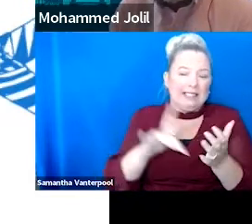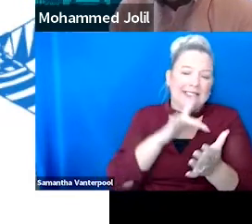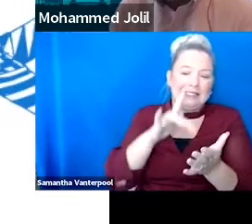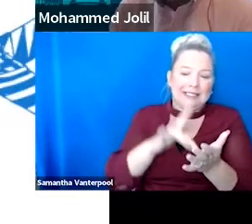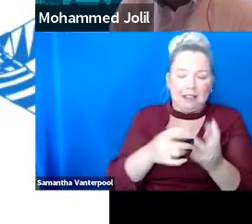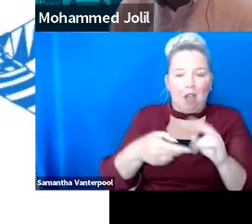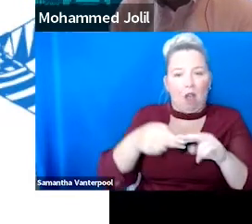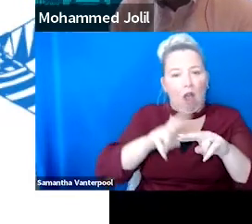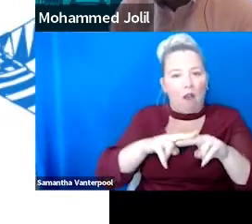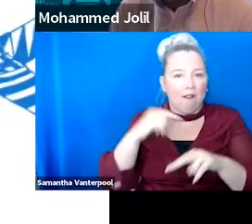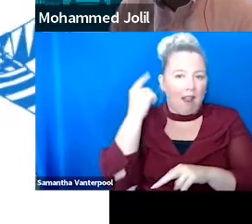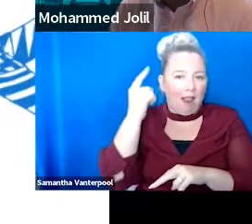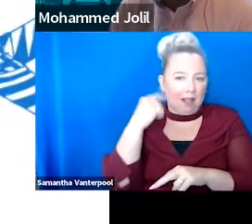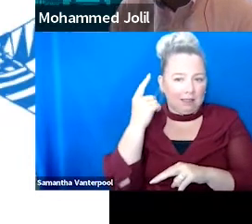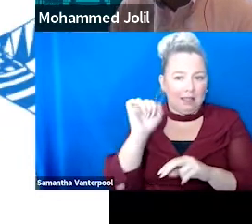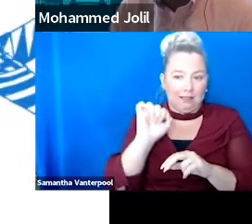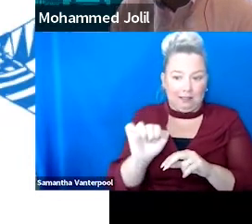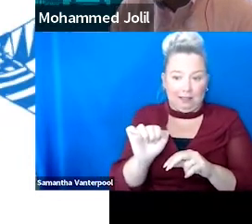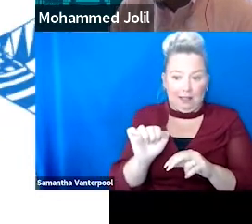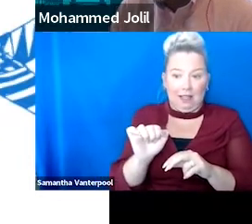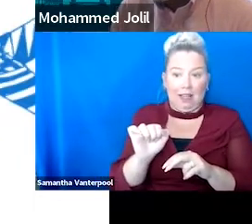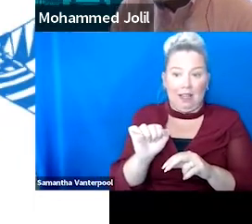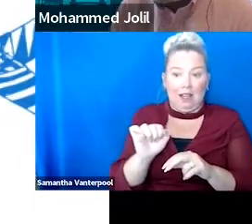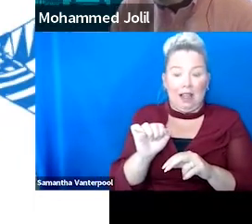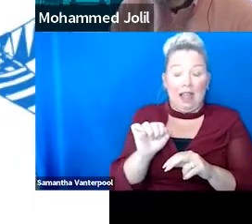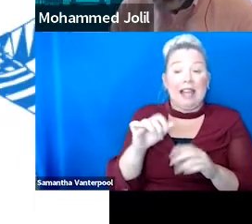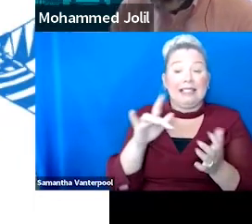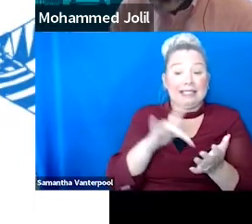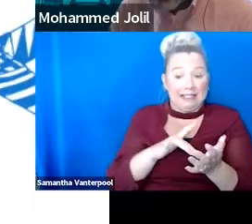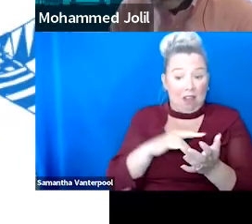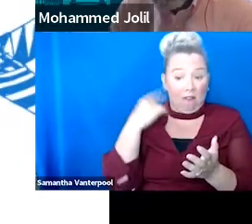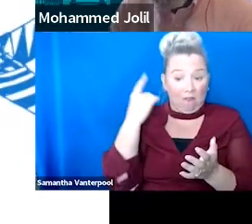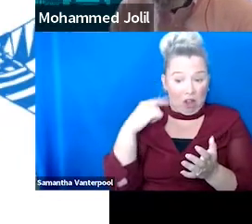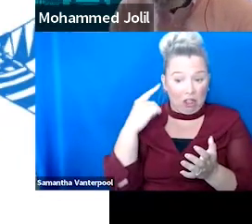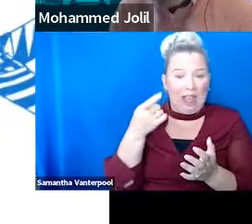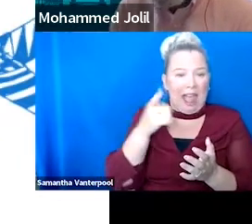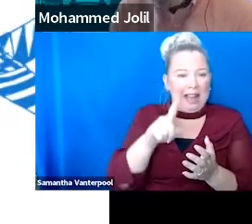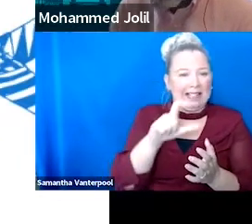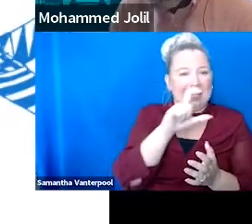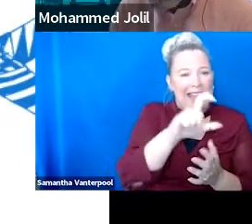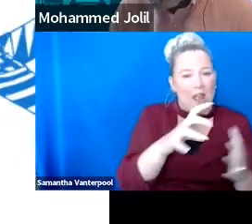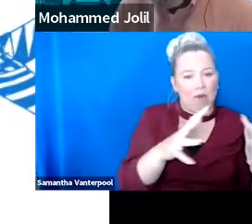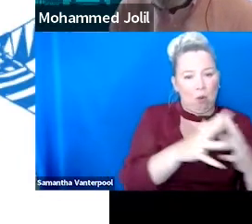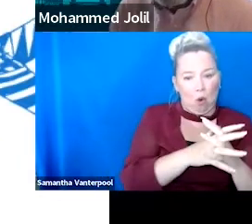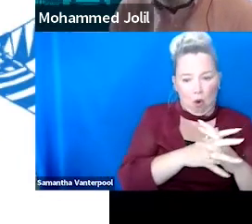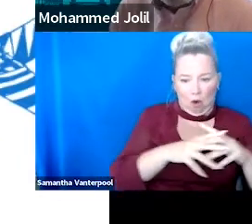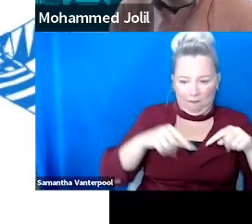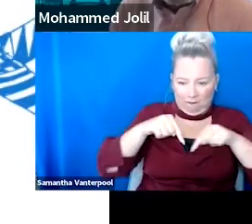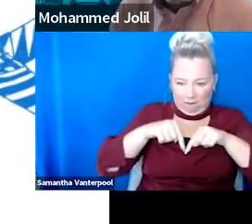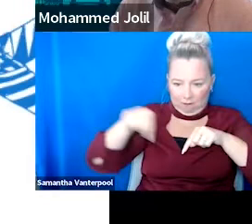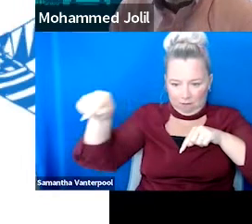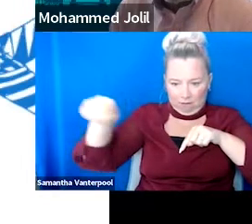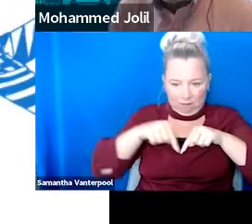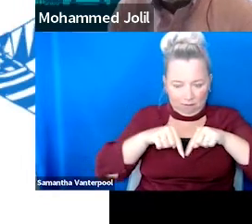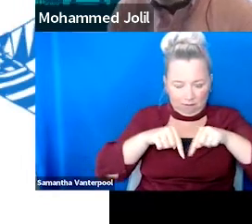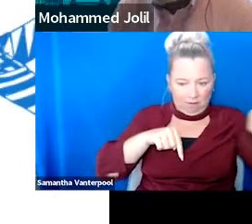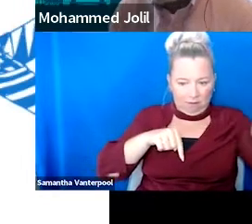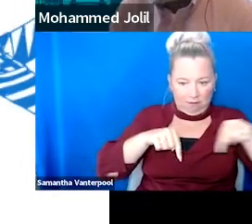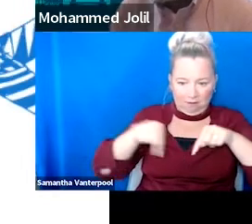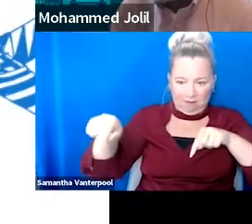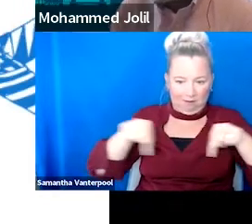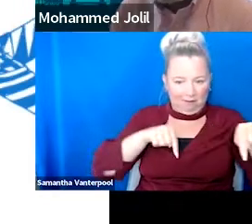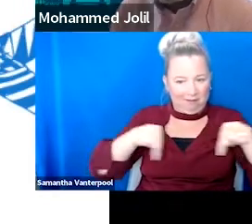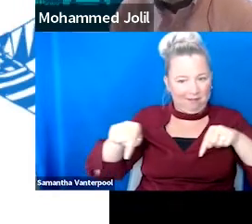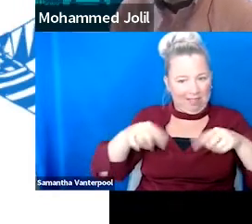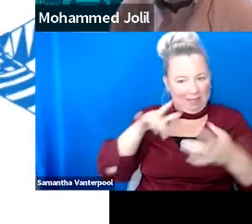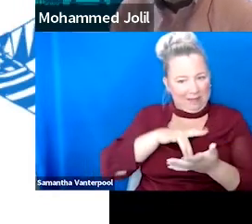London, and we're sandwiched between, I suppose, the City of London and Canary Wharf. And we've got, it's almost a tale of two cities, really.